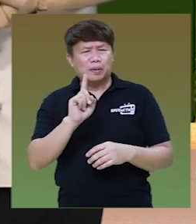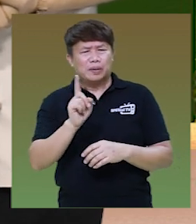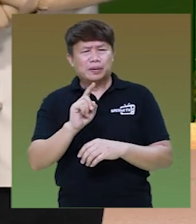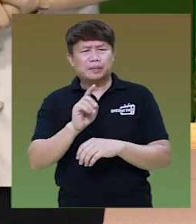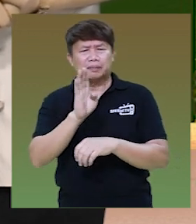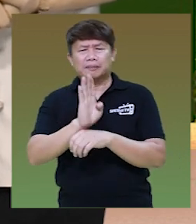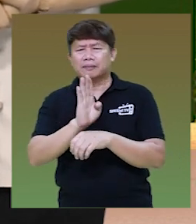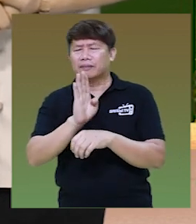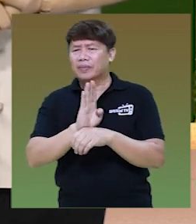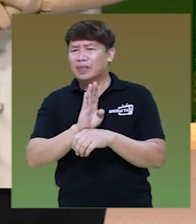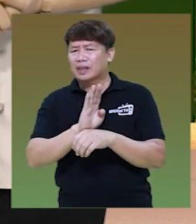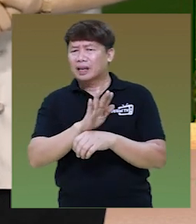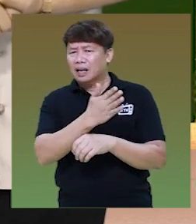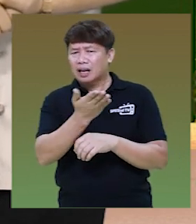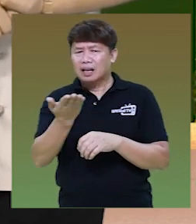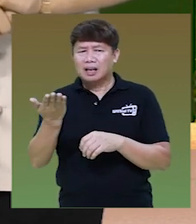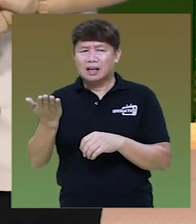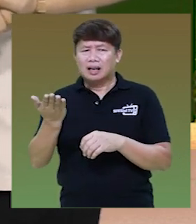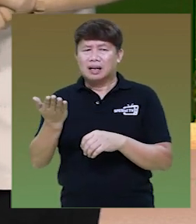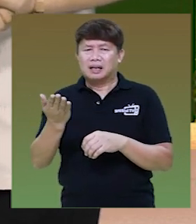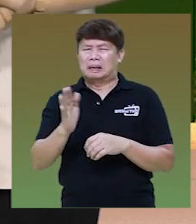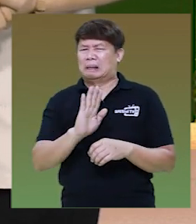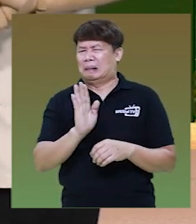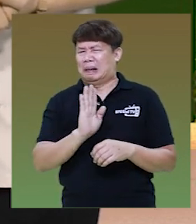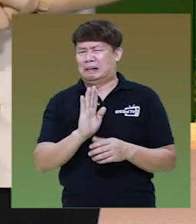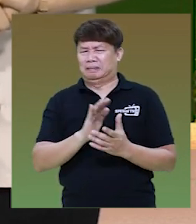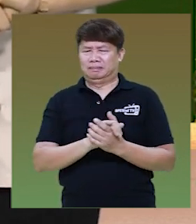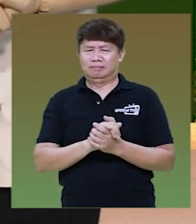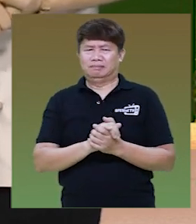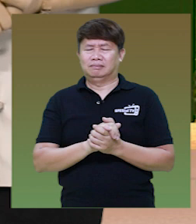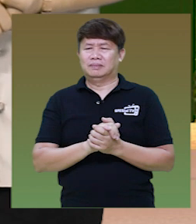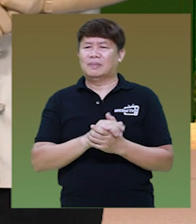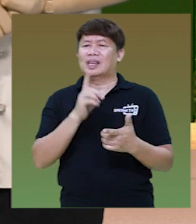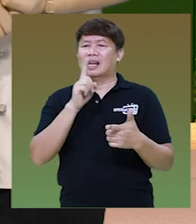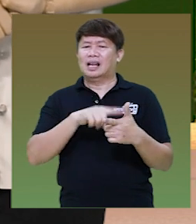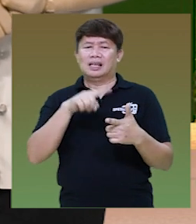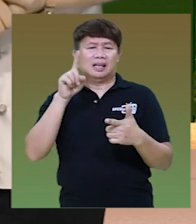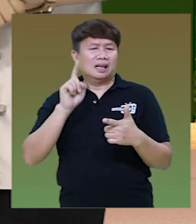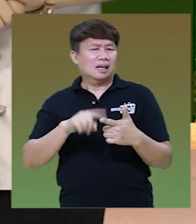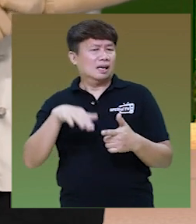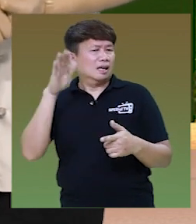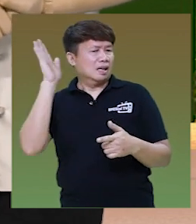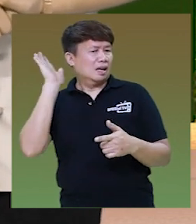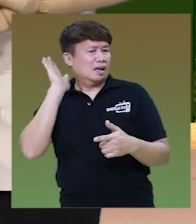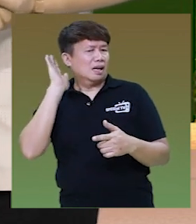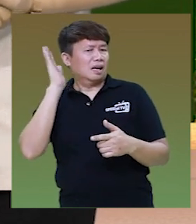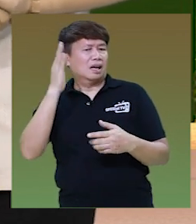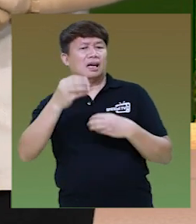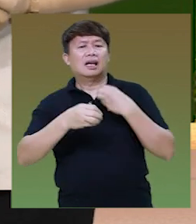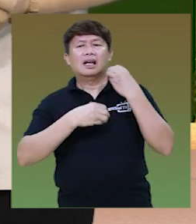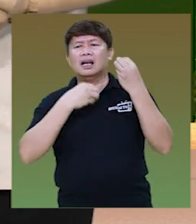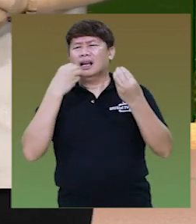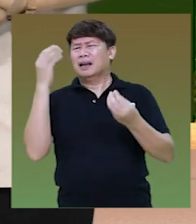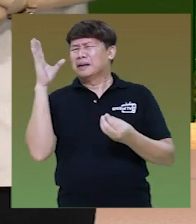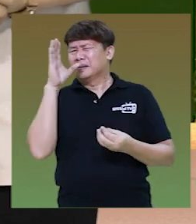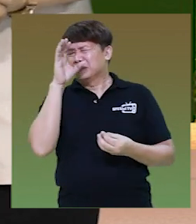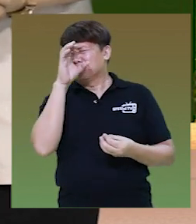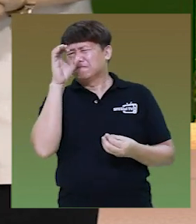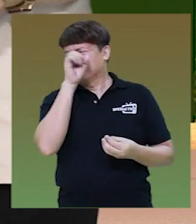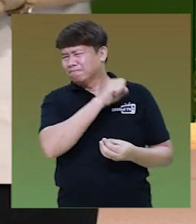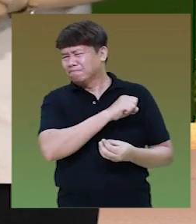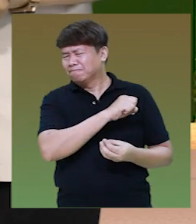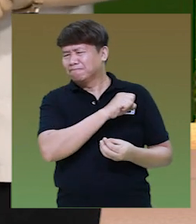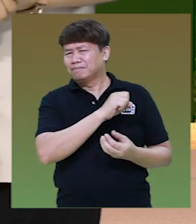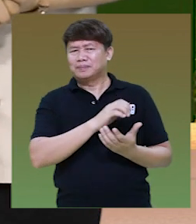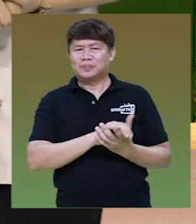business is it of yours?" But he didn't. Then he heard the people shout, "Isn't